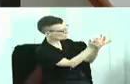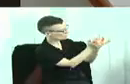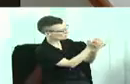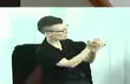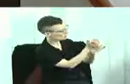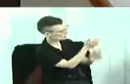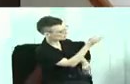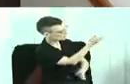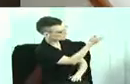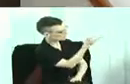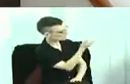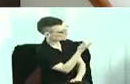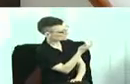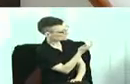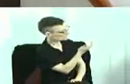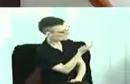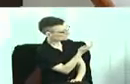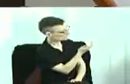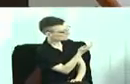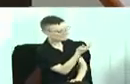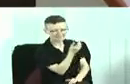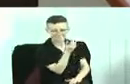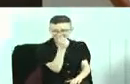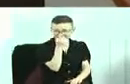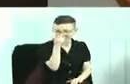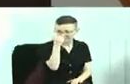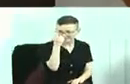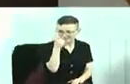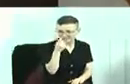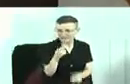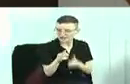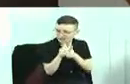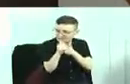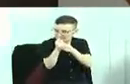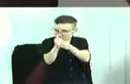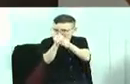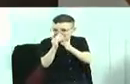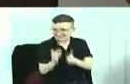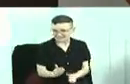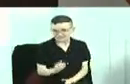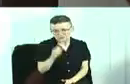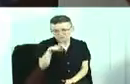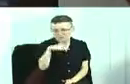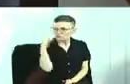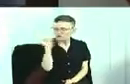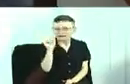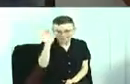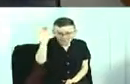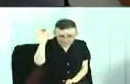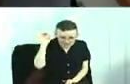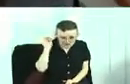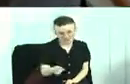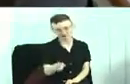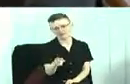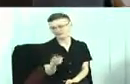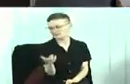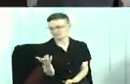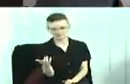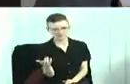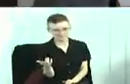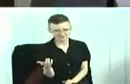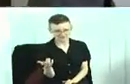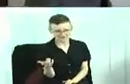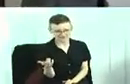Now for me, if this is not a testament of what leaders really need to look like, I don't know what is. What does it say